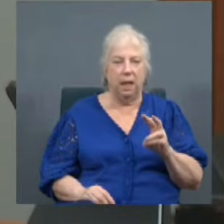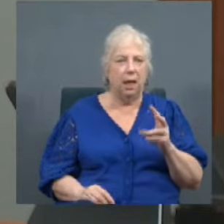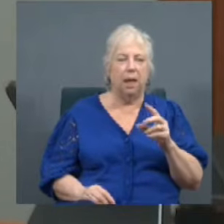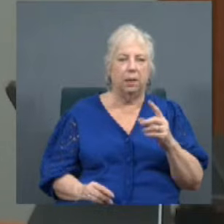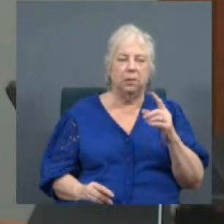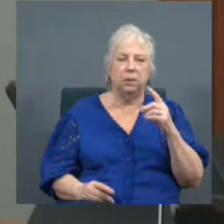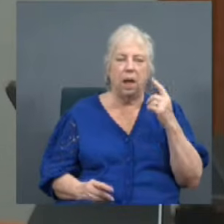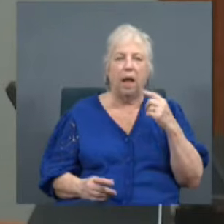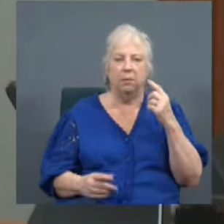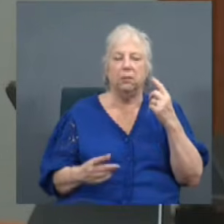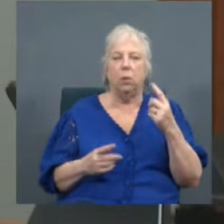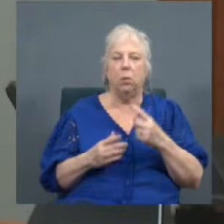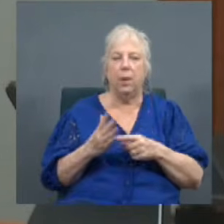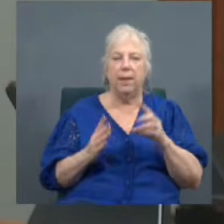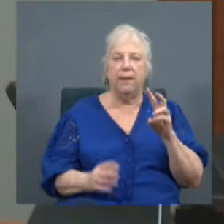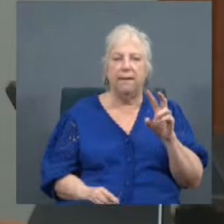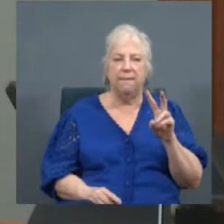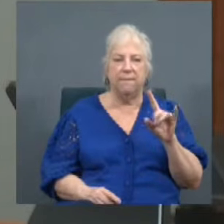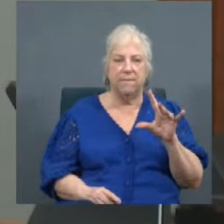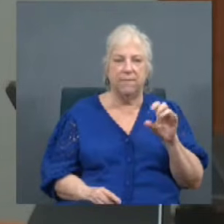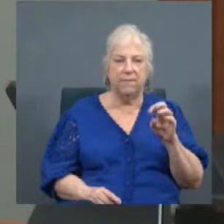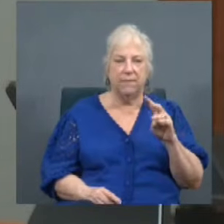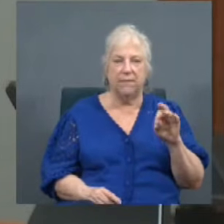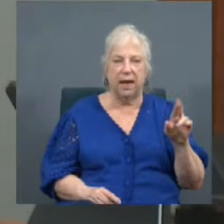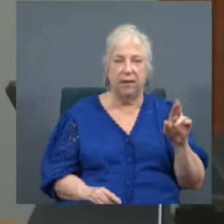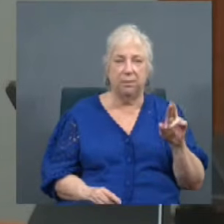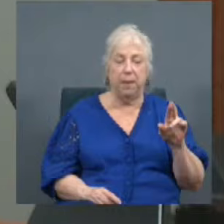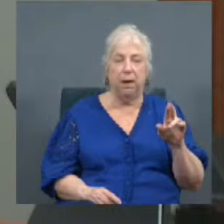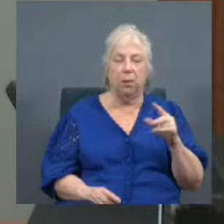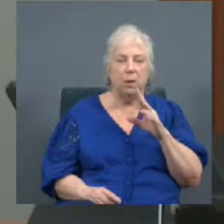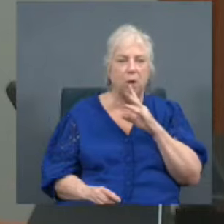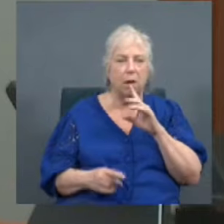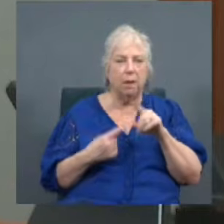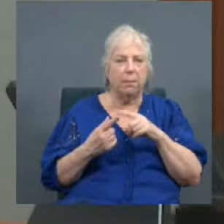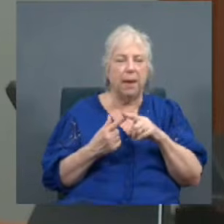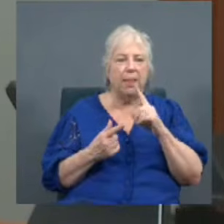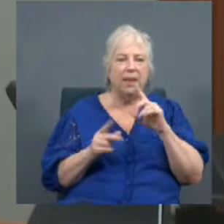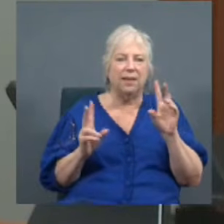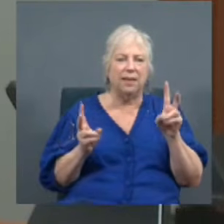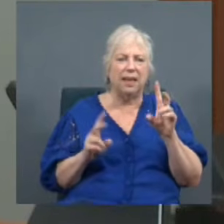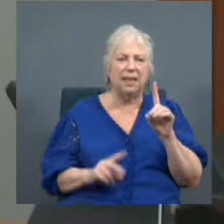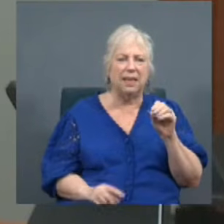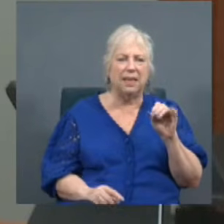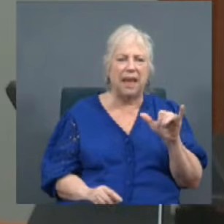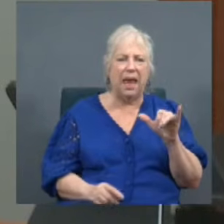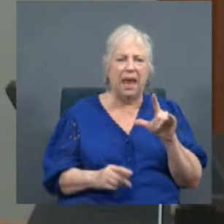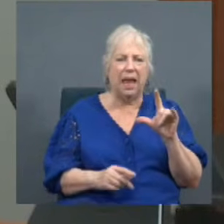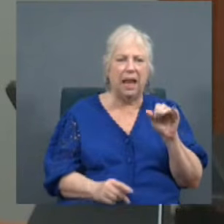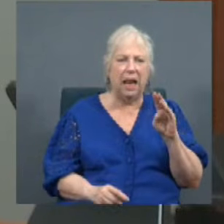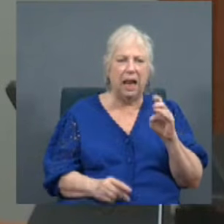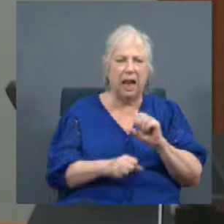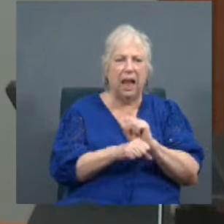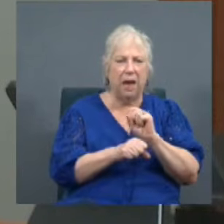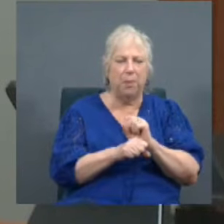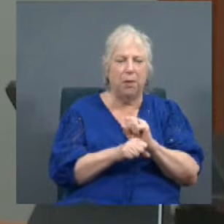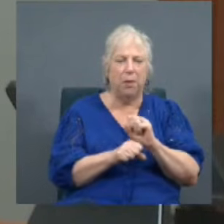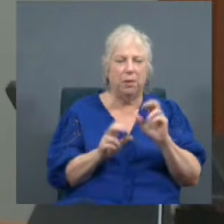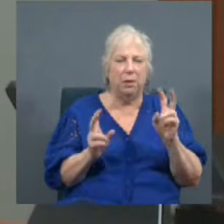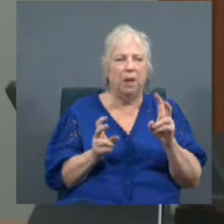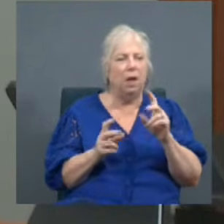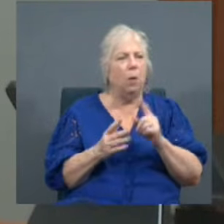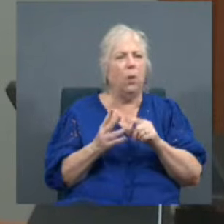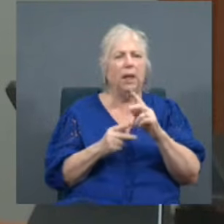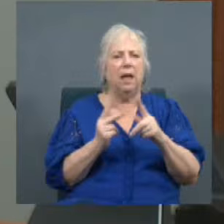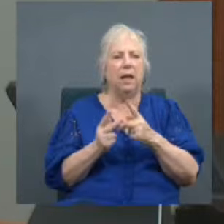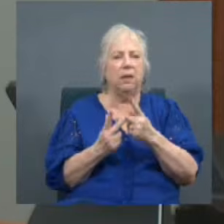Mayor was talking about, this day labor program, what type of work will the people